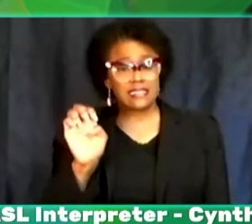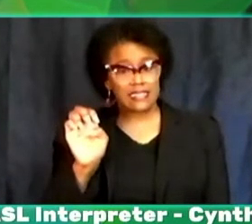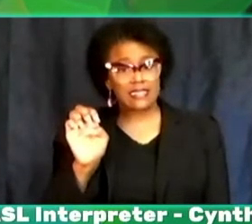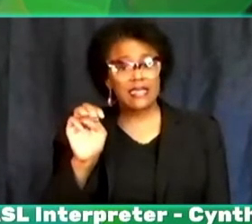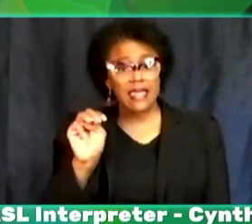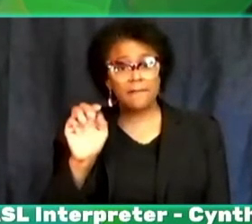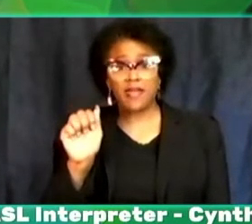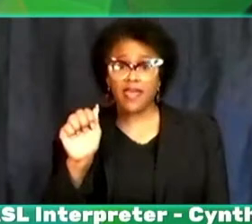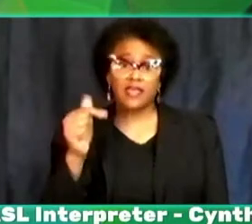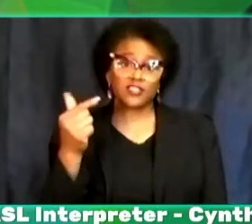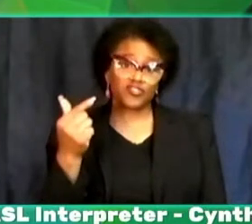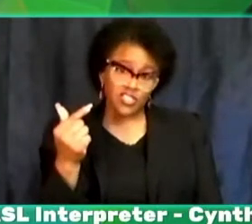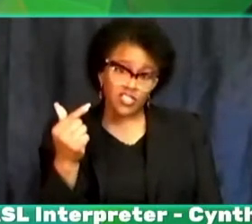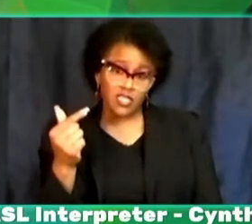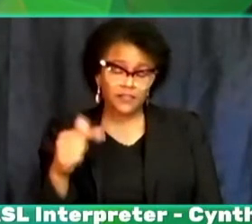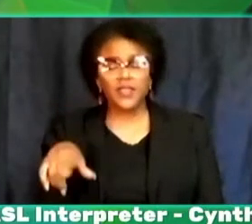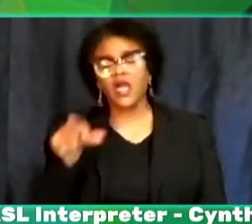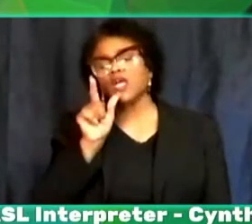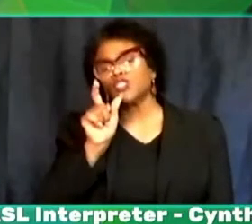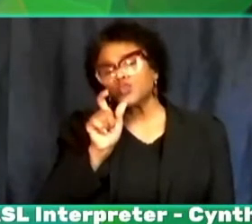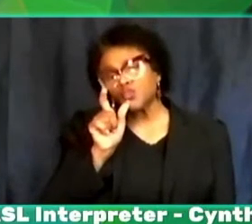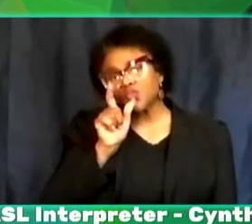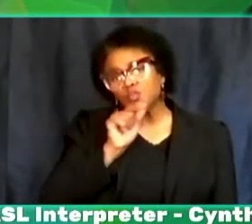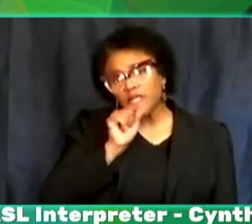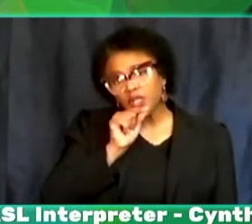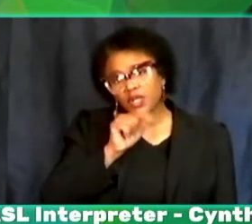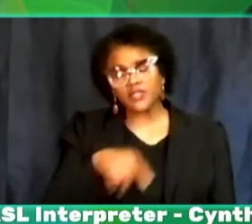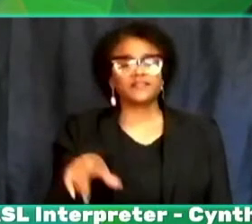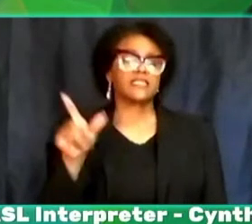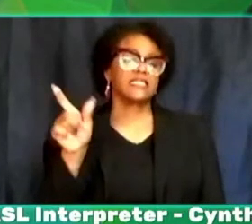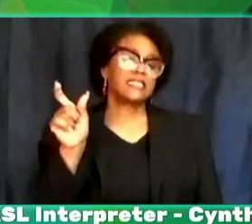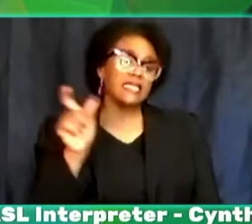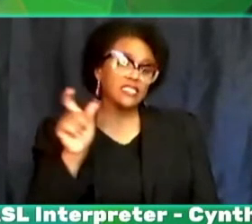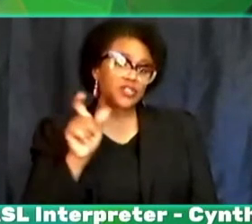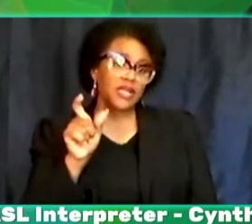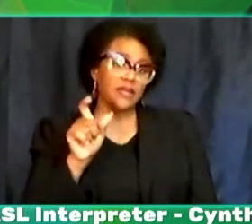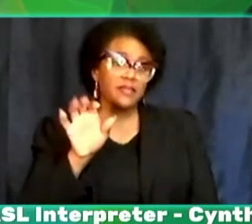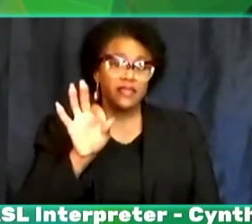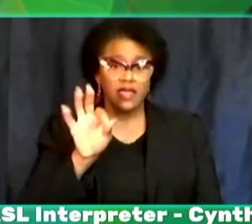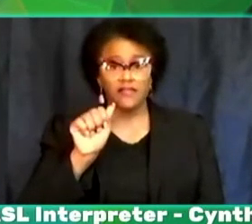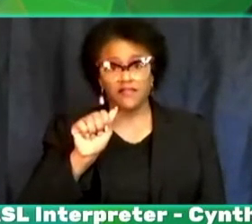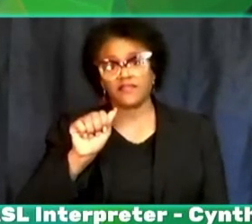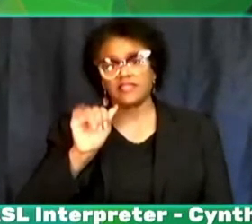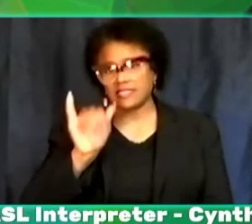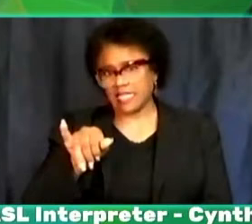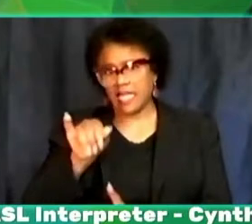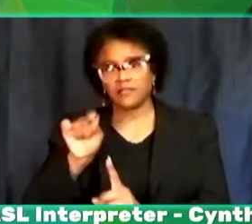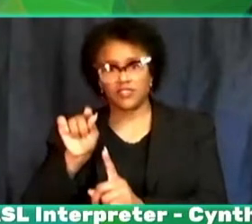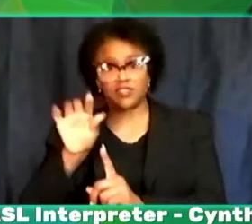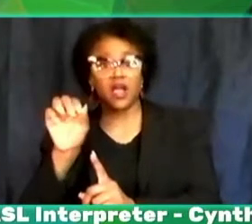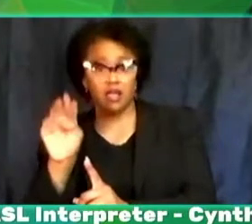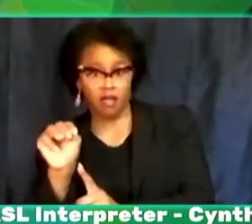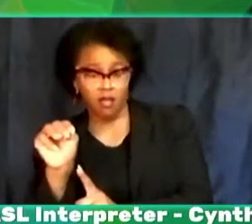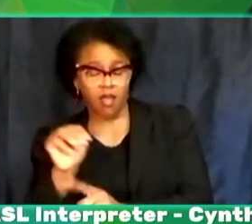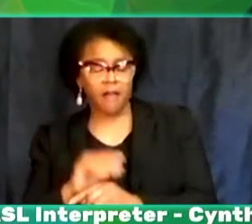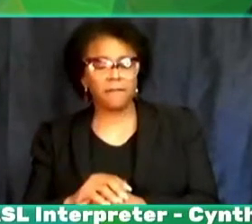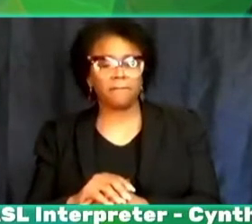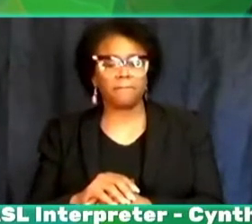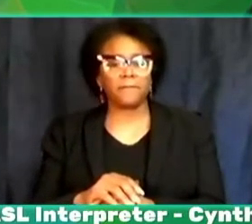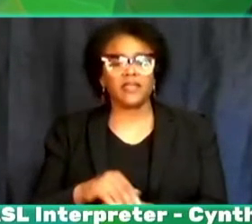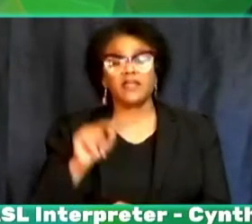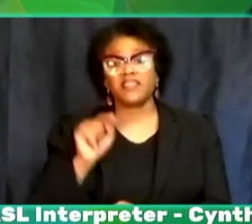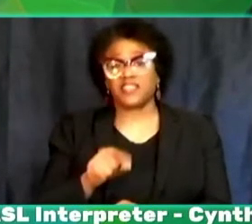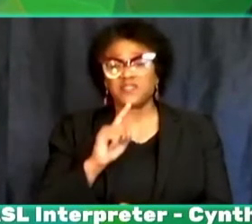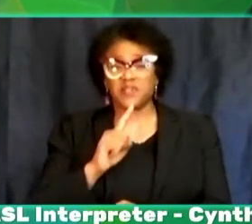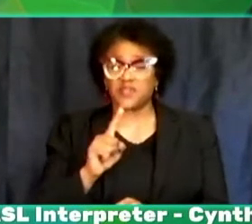FabulizeMag on Twitter and on Instagram, fabulizemag.com. This has been a very